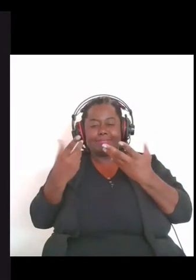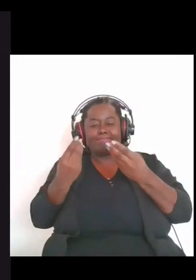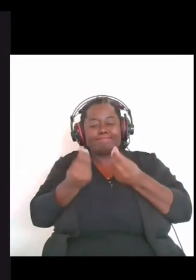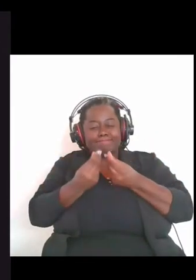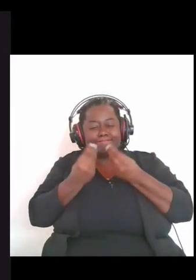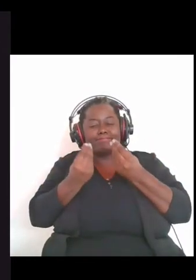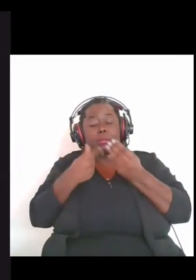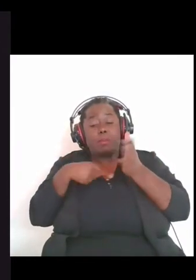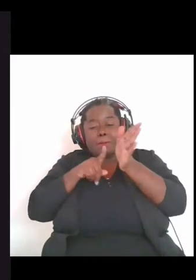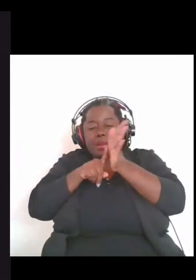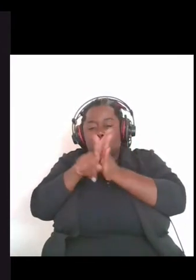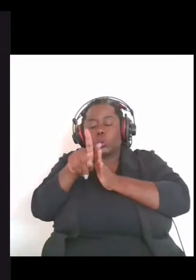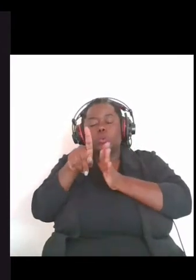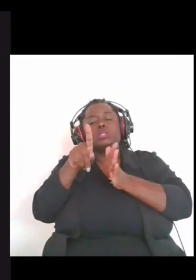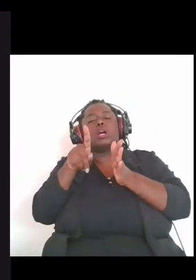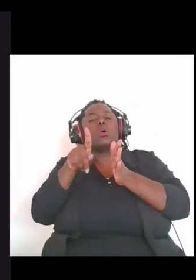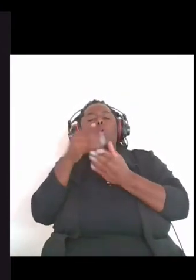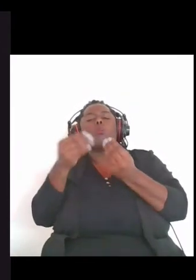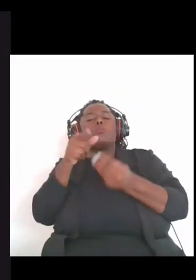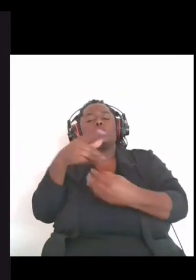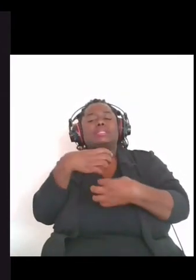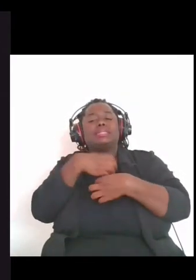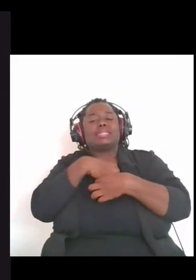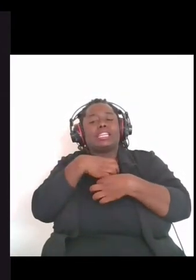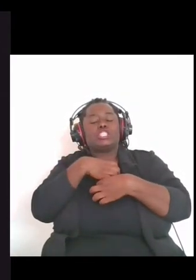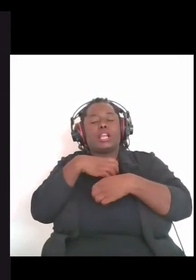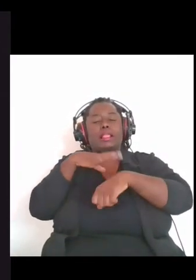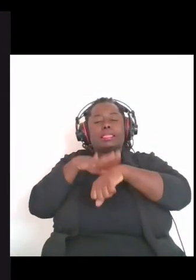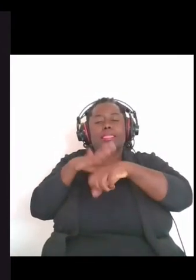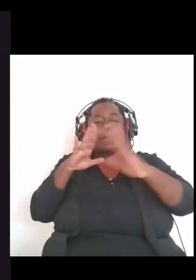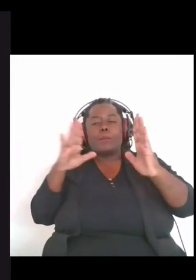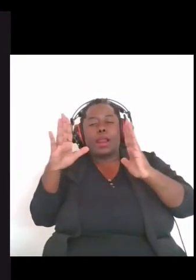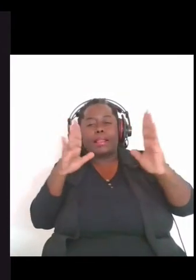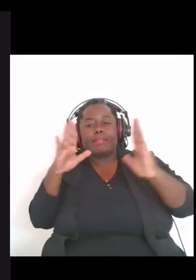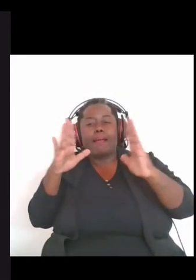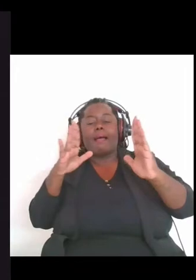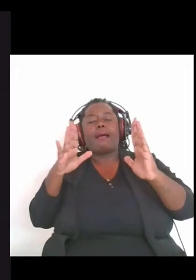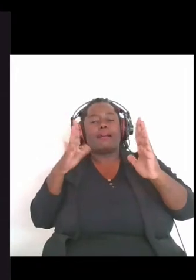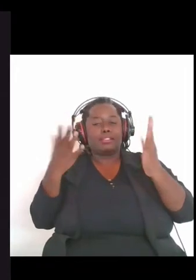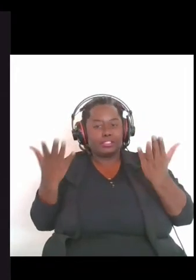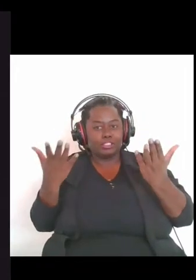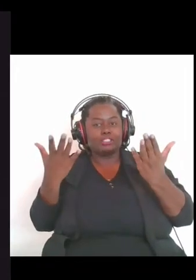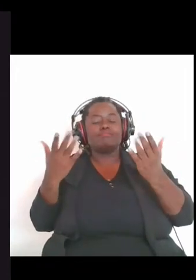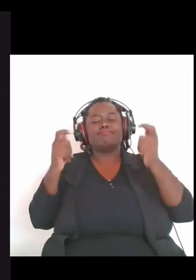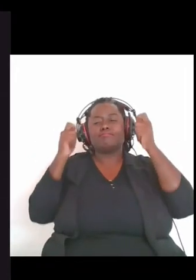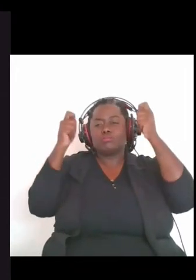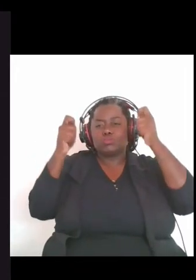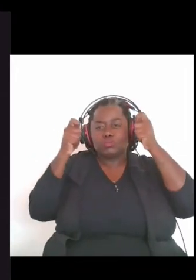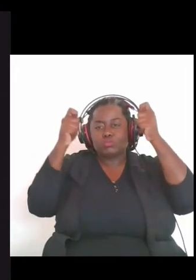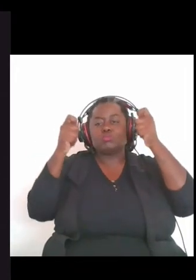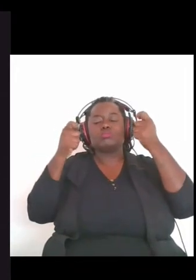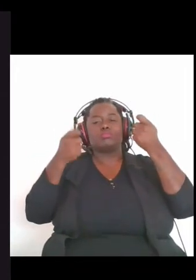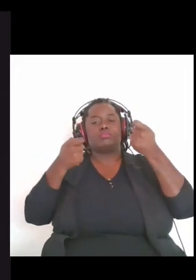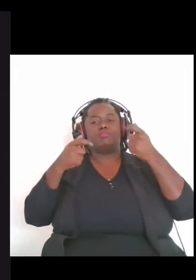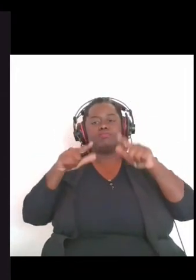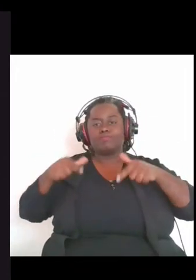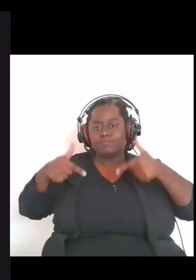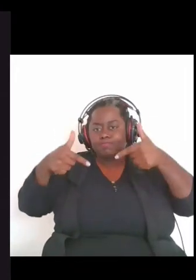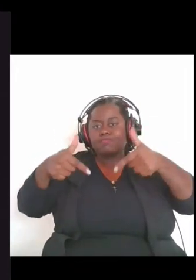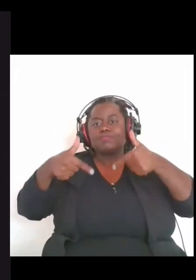I would like to know how you feel the passage of time as an activist and now in your current